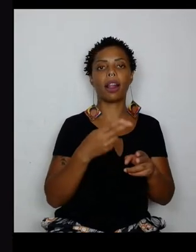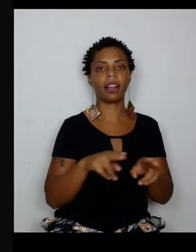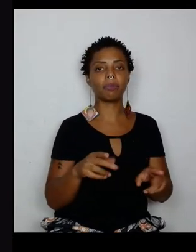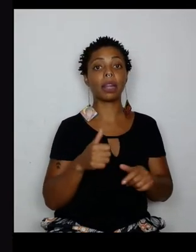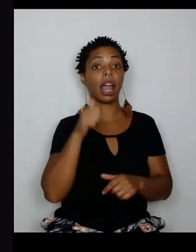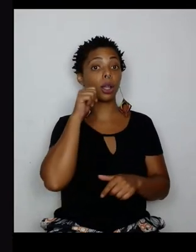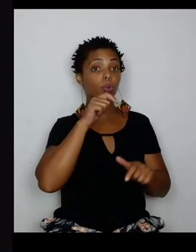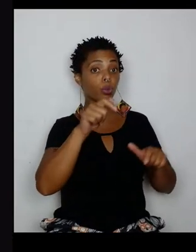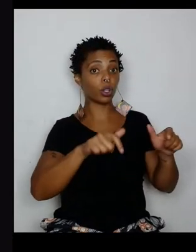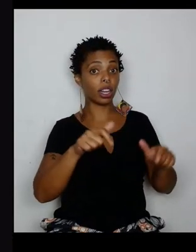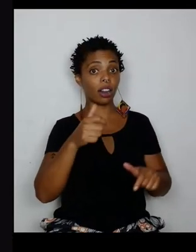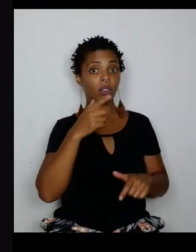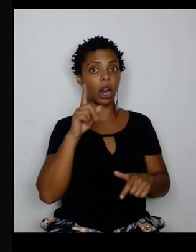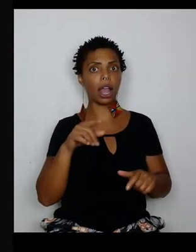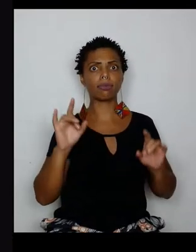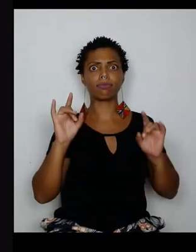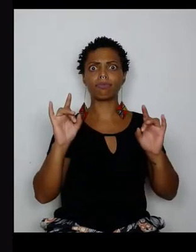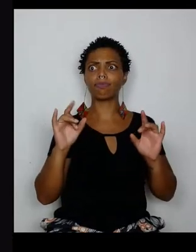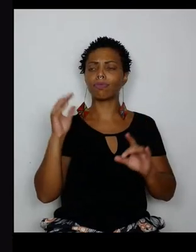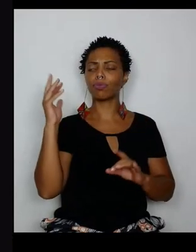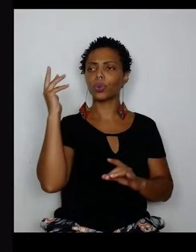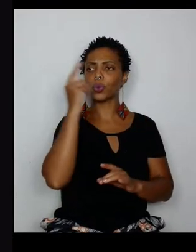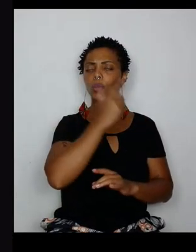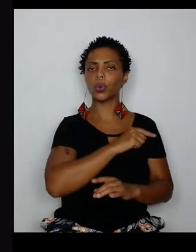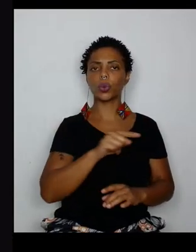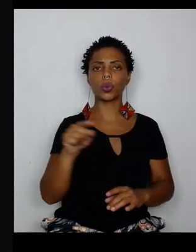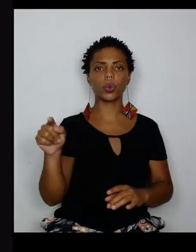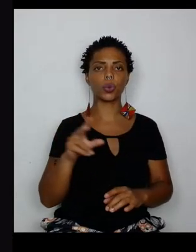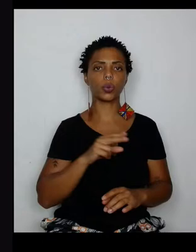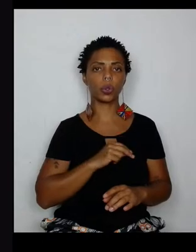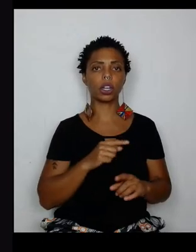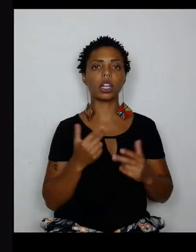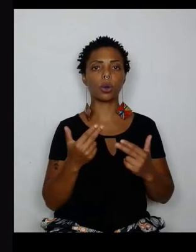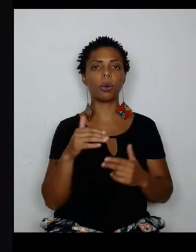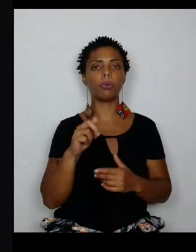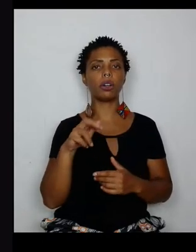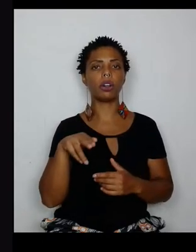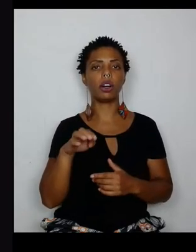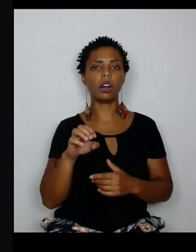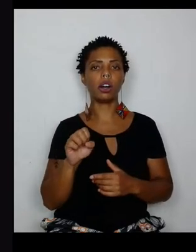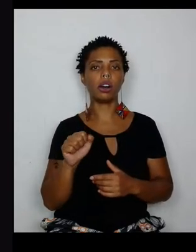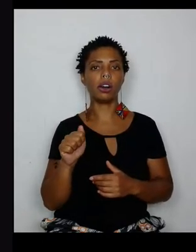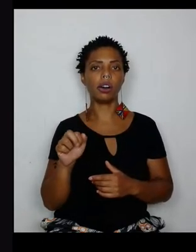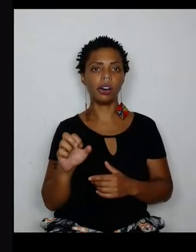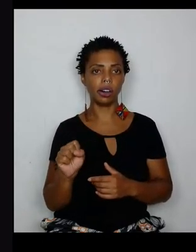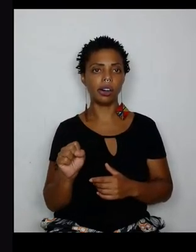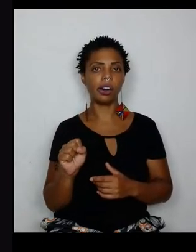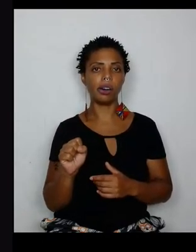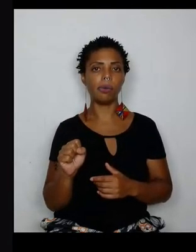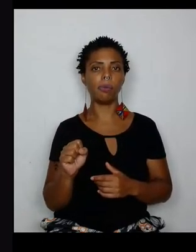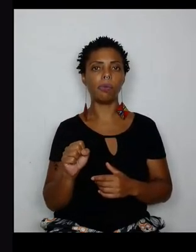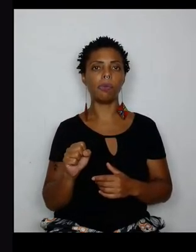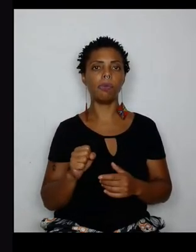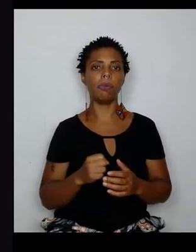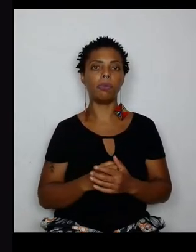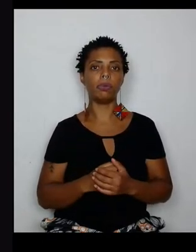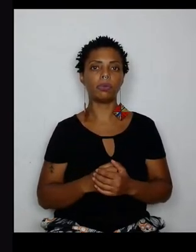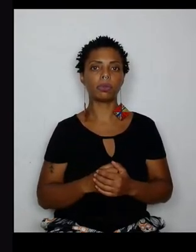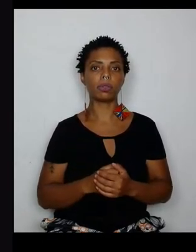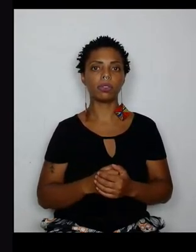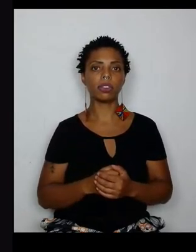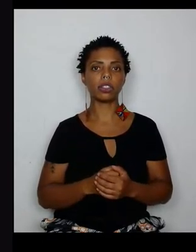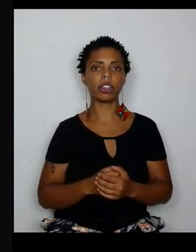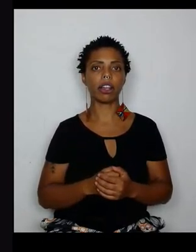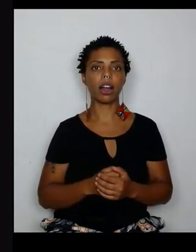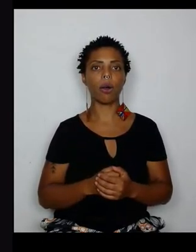as the marquesas showed no evidence of possessing gold or spices the spanish